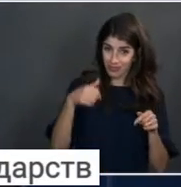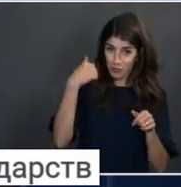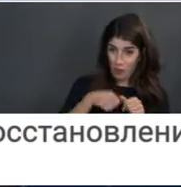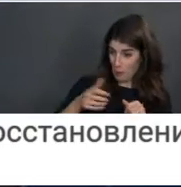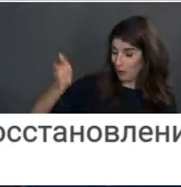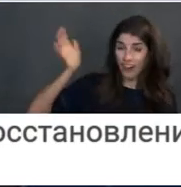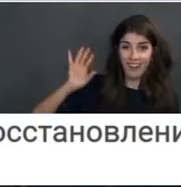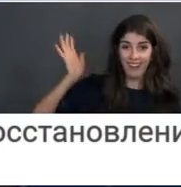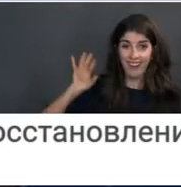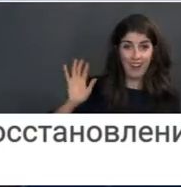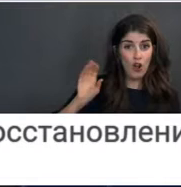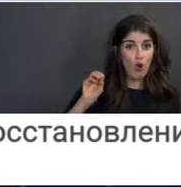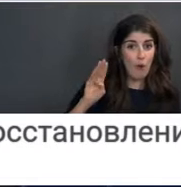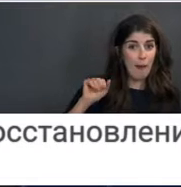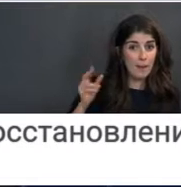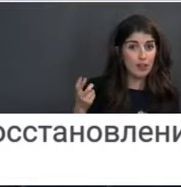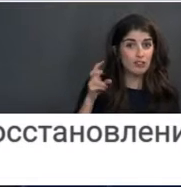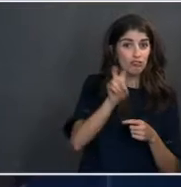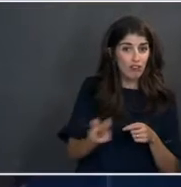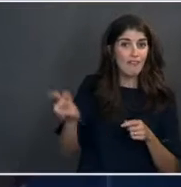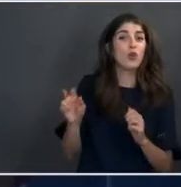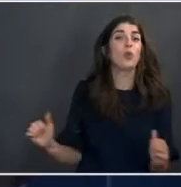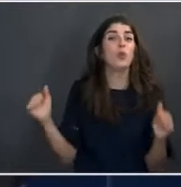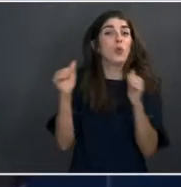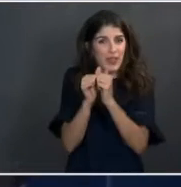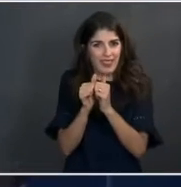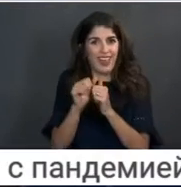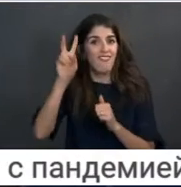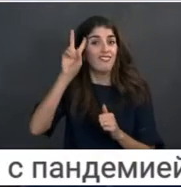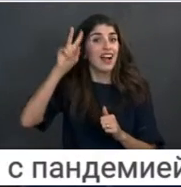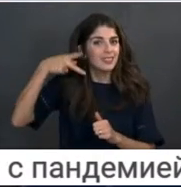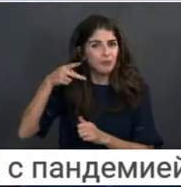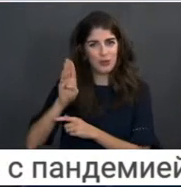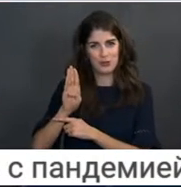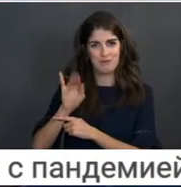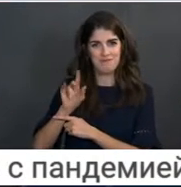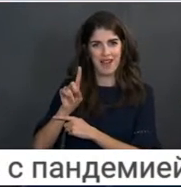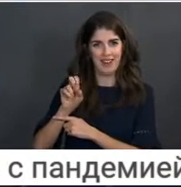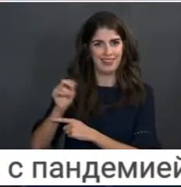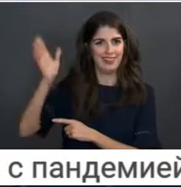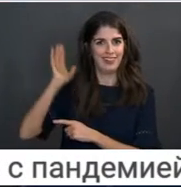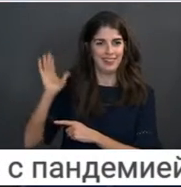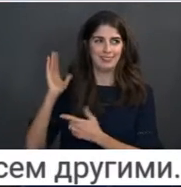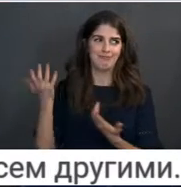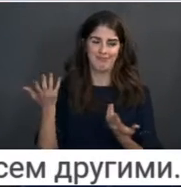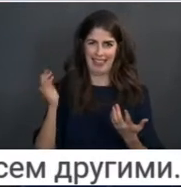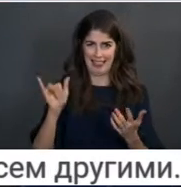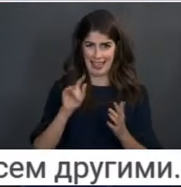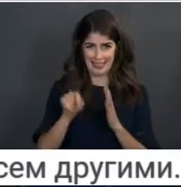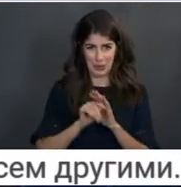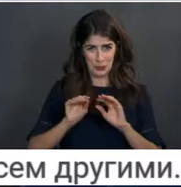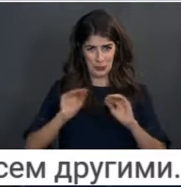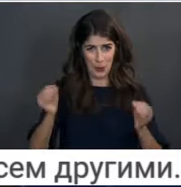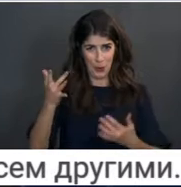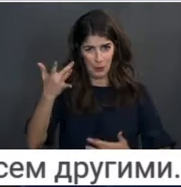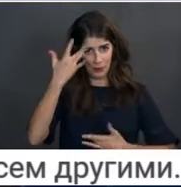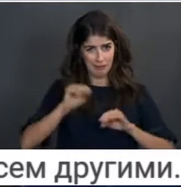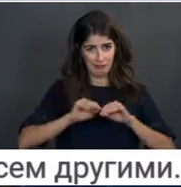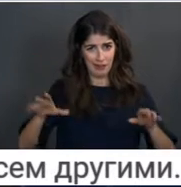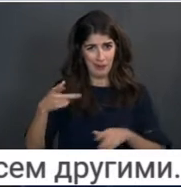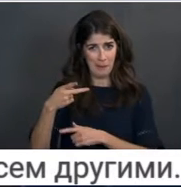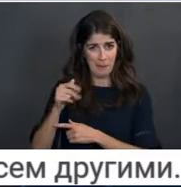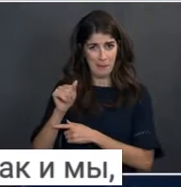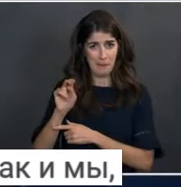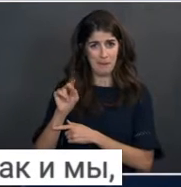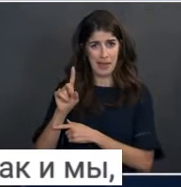number of states to drum up support for the American Recovery Act at the time, and obviously we weren't dealing with a pandemic, so the circumstances were